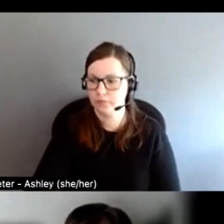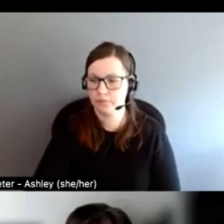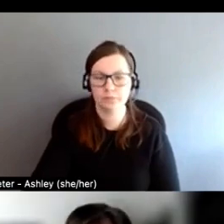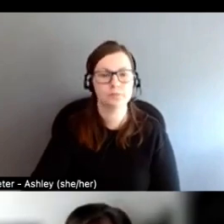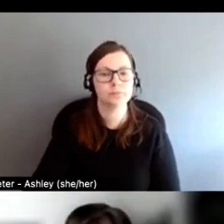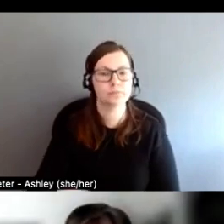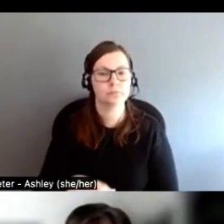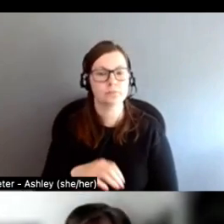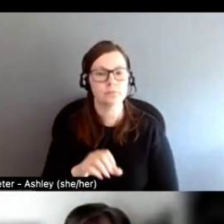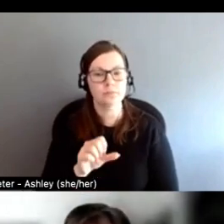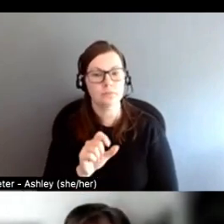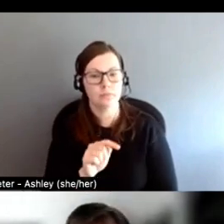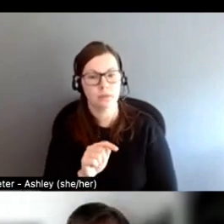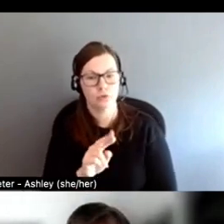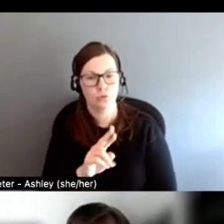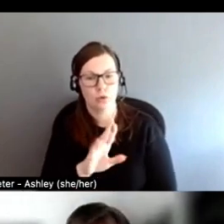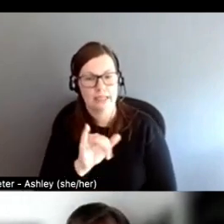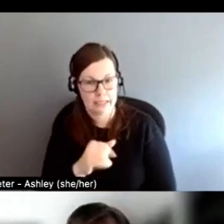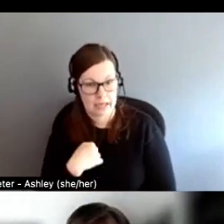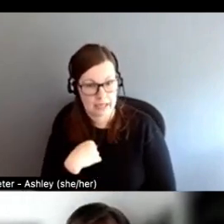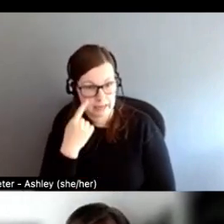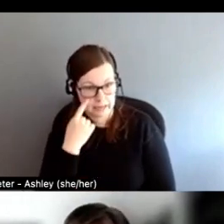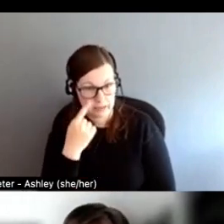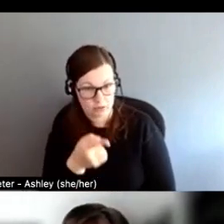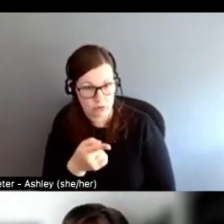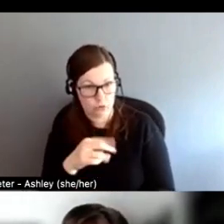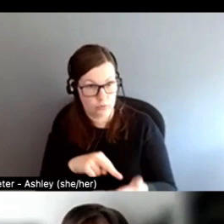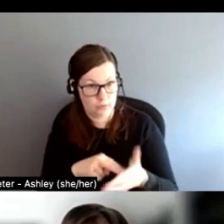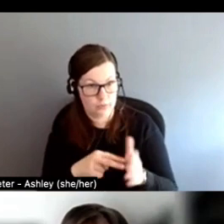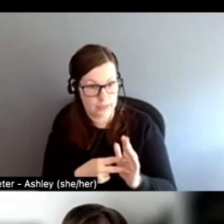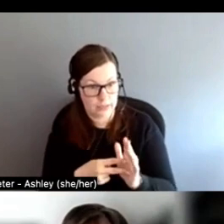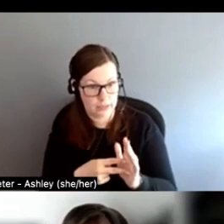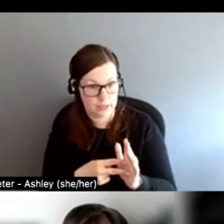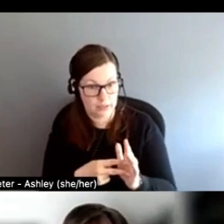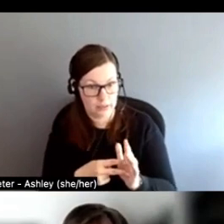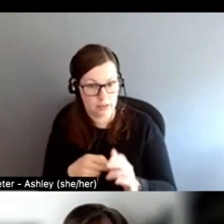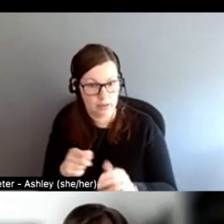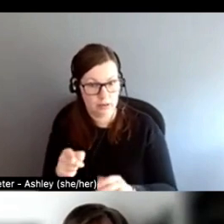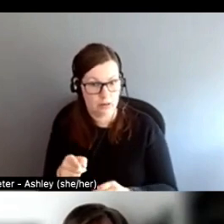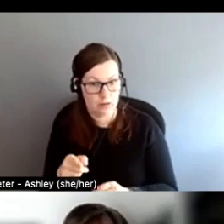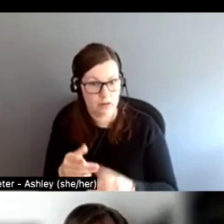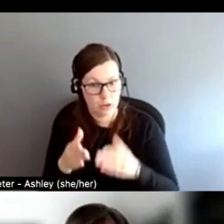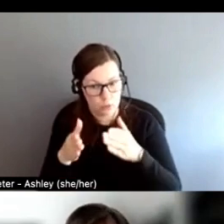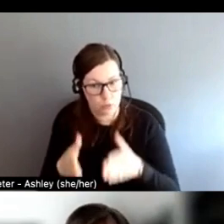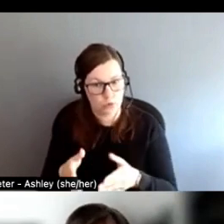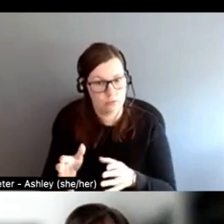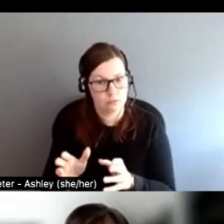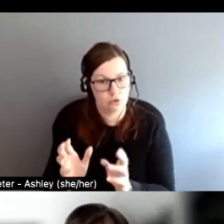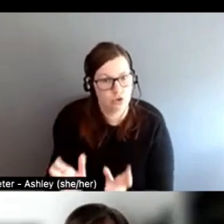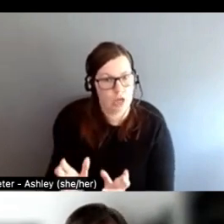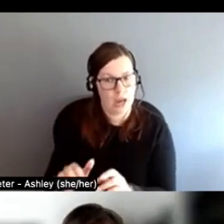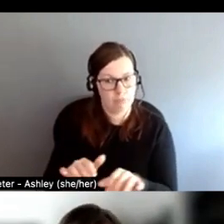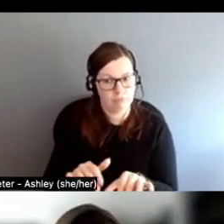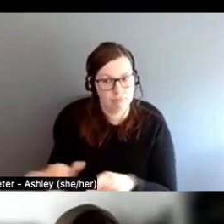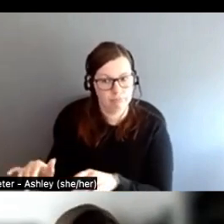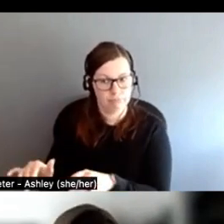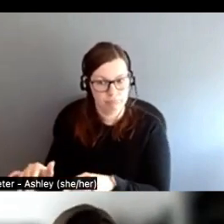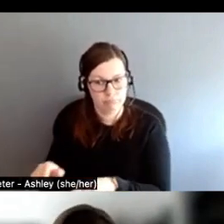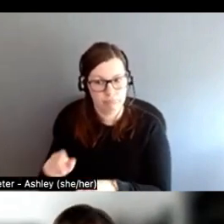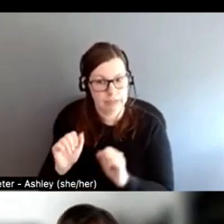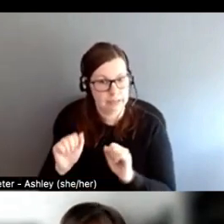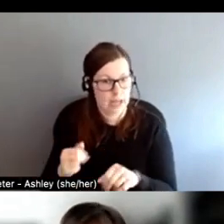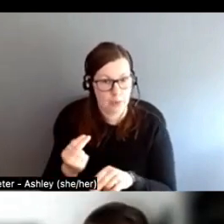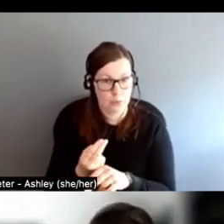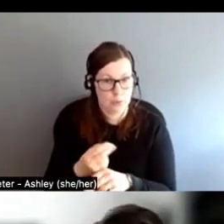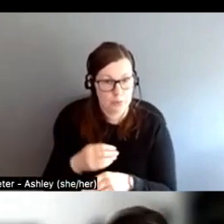actually just do it right in Canva, right, Courtney? Is that? It's in the chat. Yeah. Yeah, I was just poking around at Canva here, and they have a